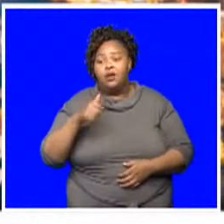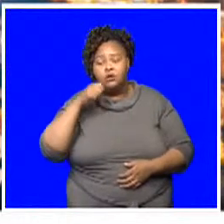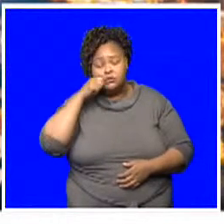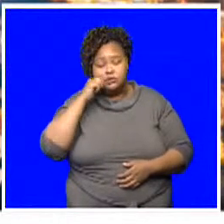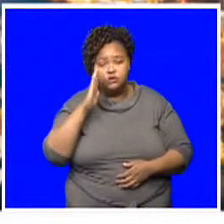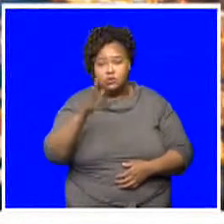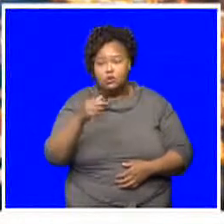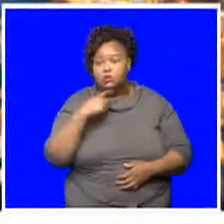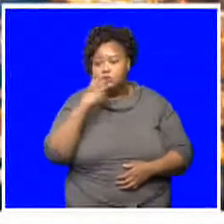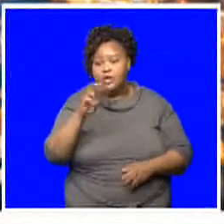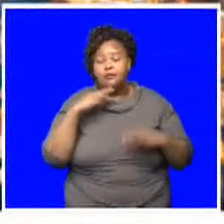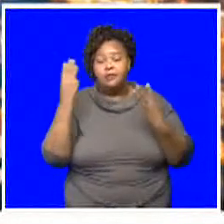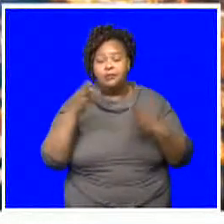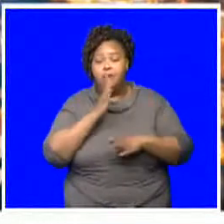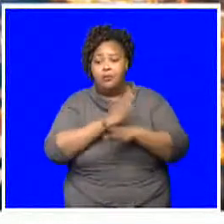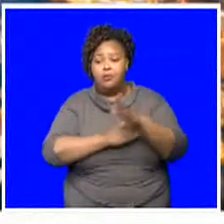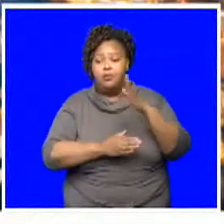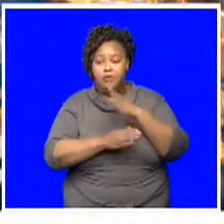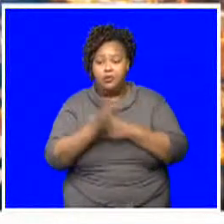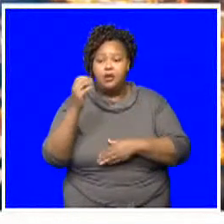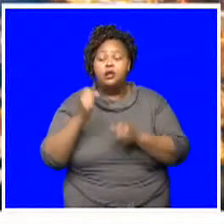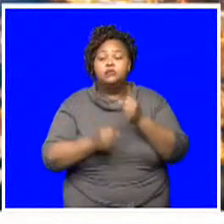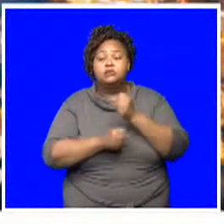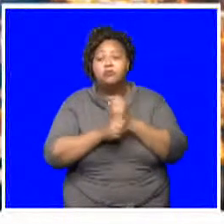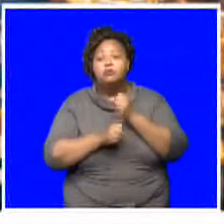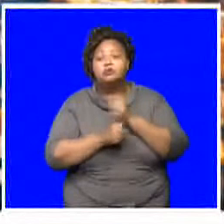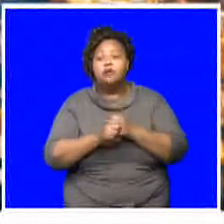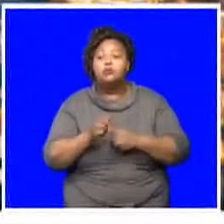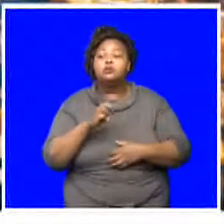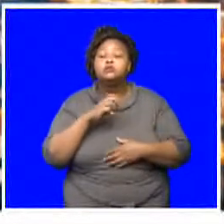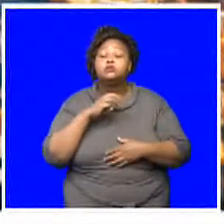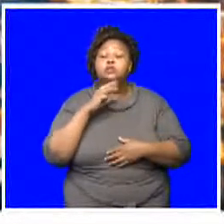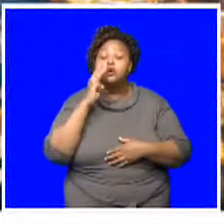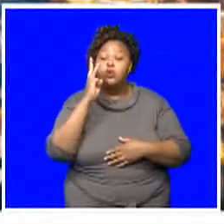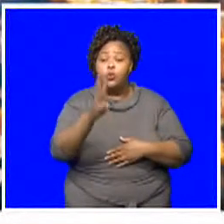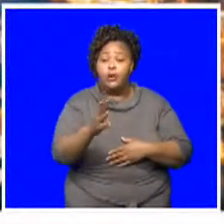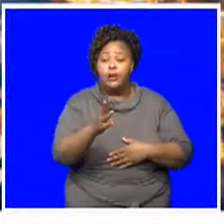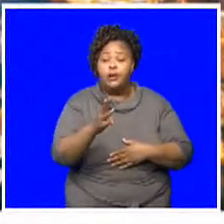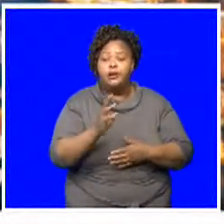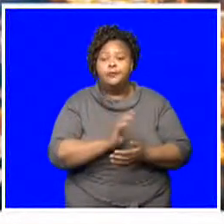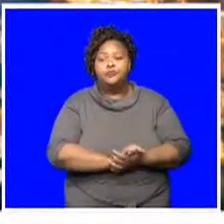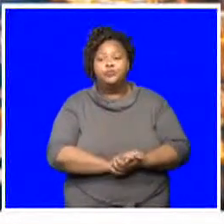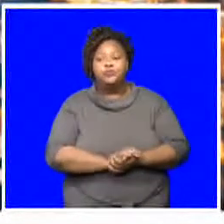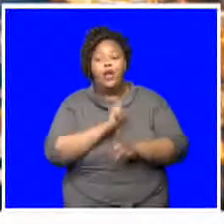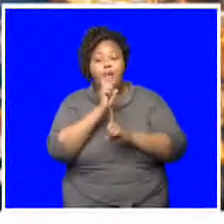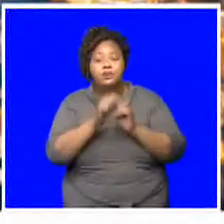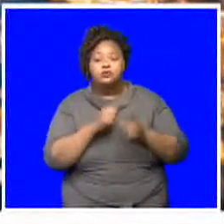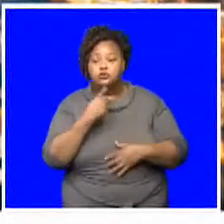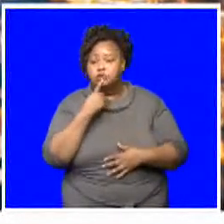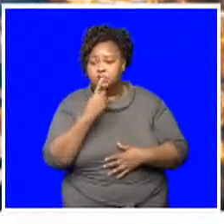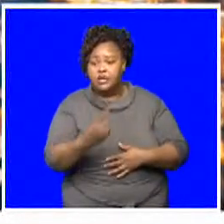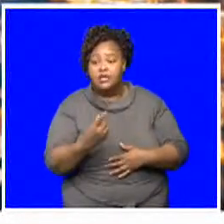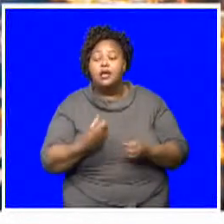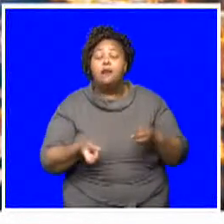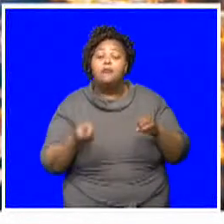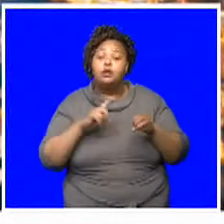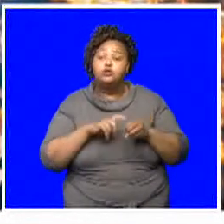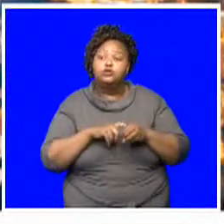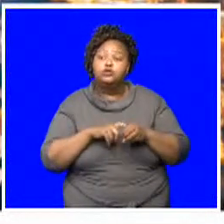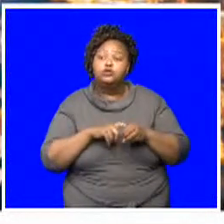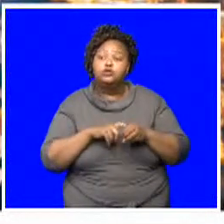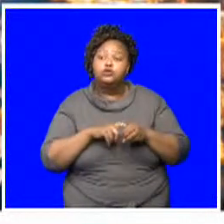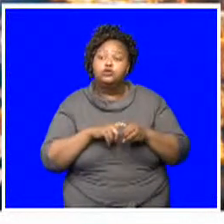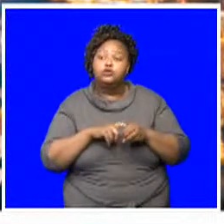they will continue supporting the disabled in their different communities. He says that is why they were part of the